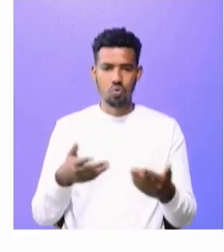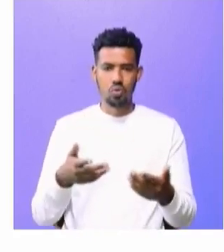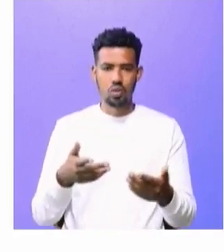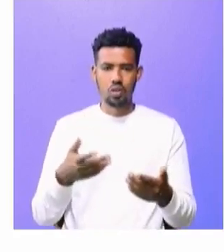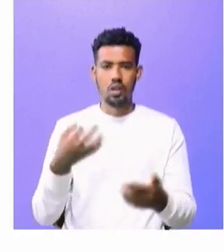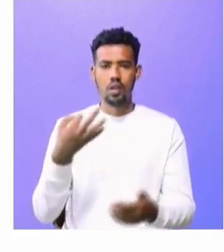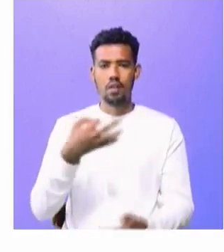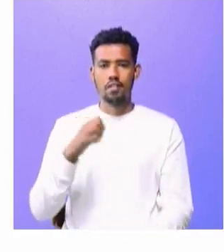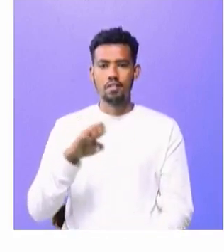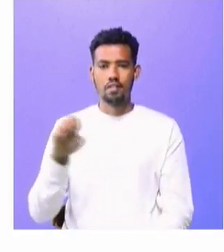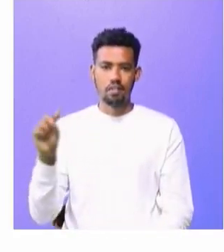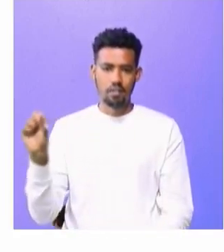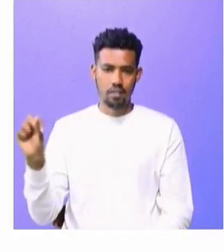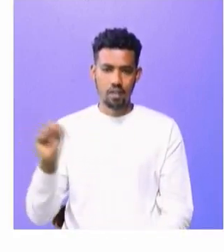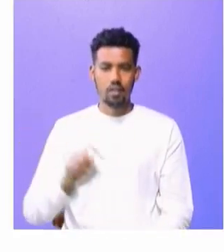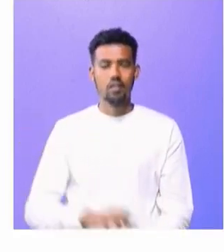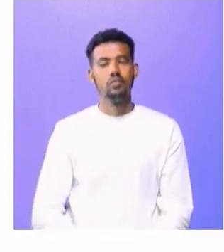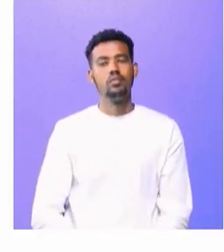feet,